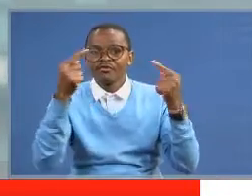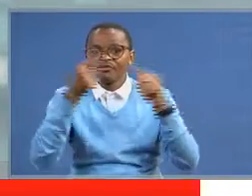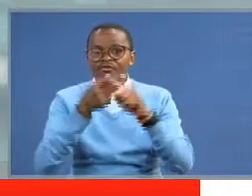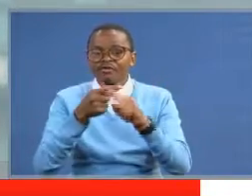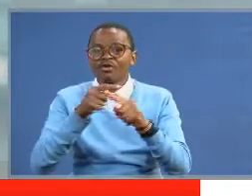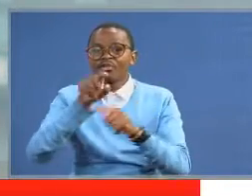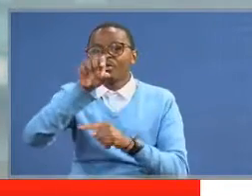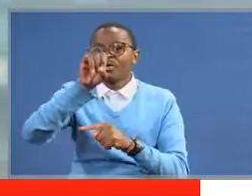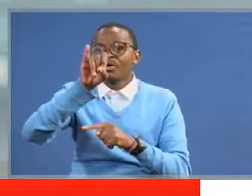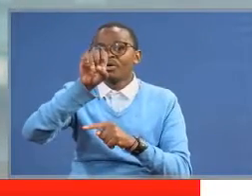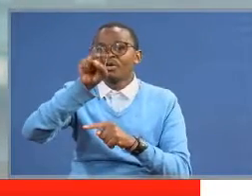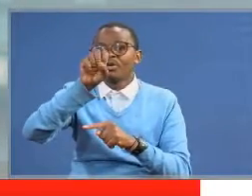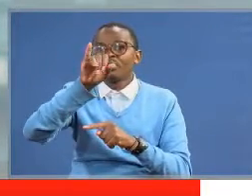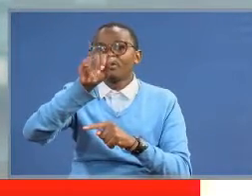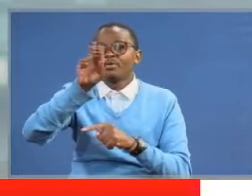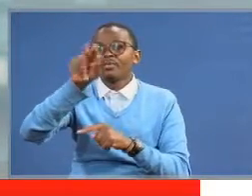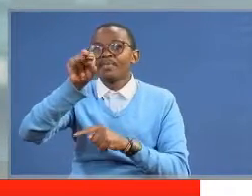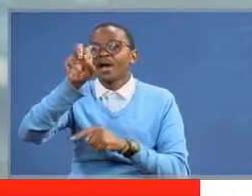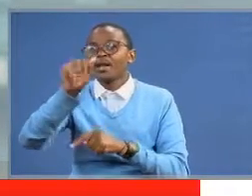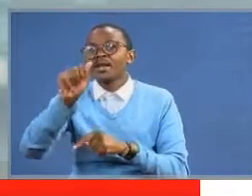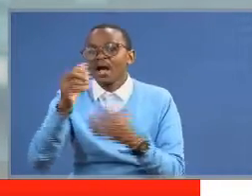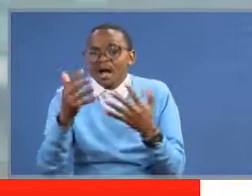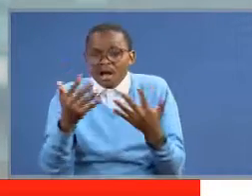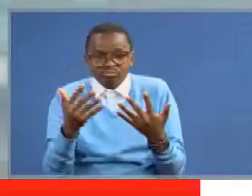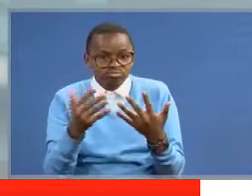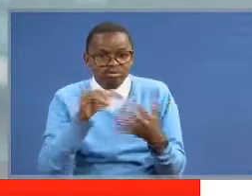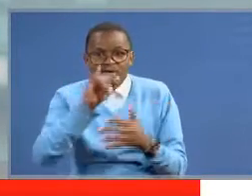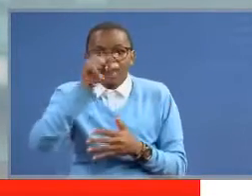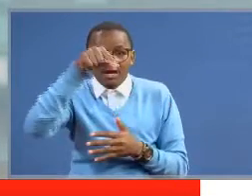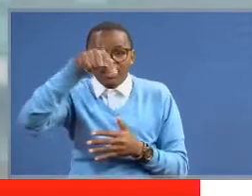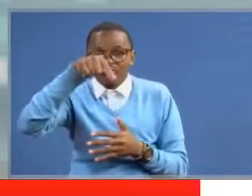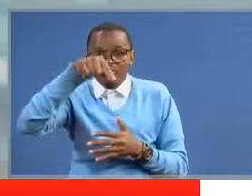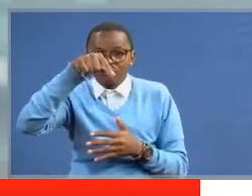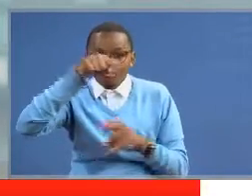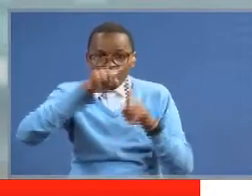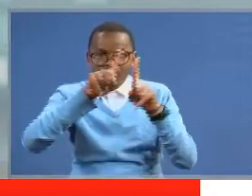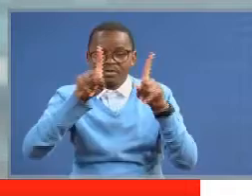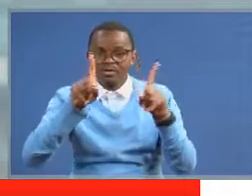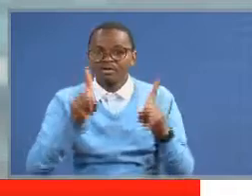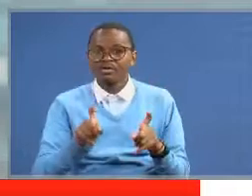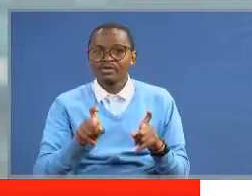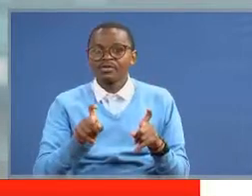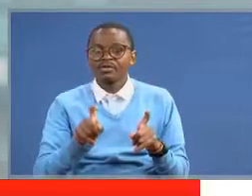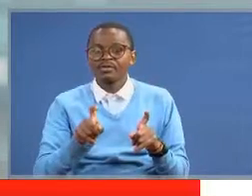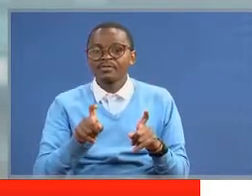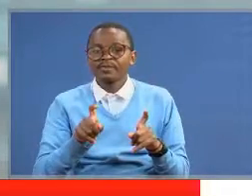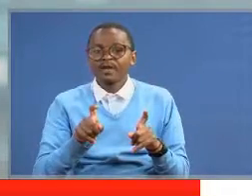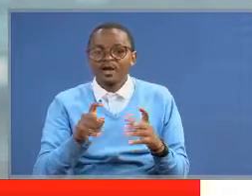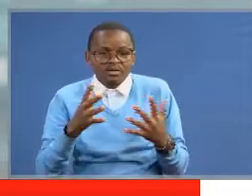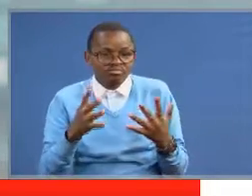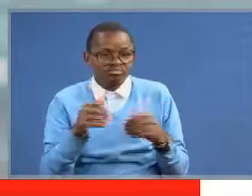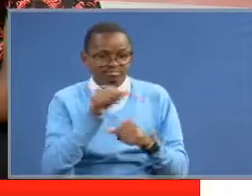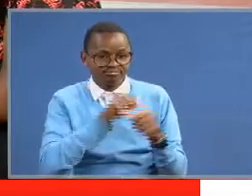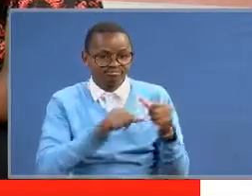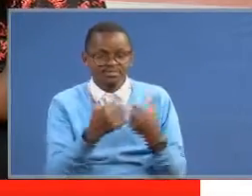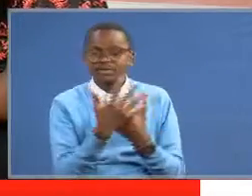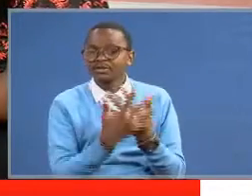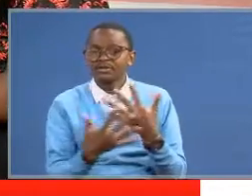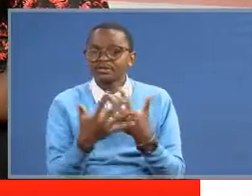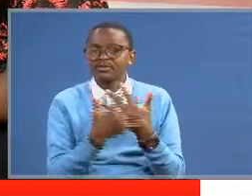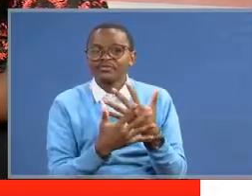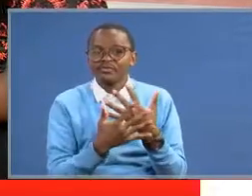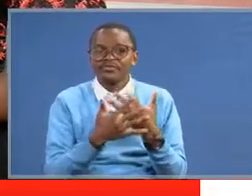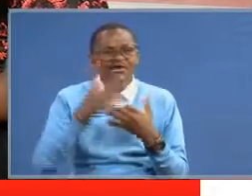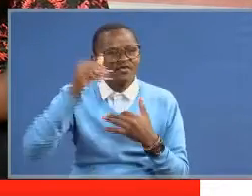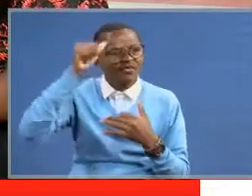from Isabania, how did you manage to answer the IQ questions, especially in regards to computer? I think I was